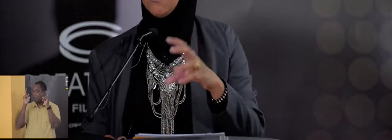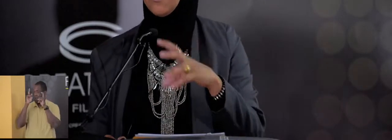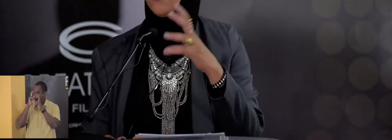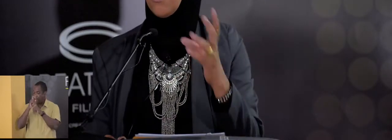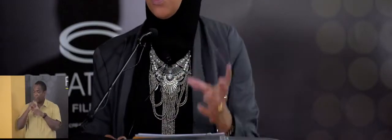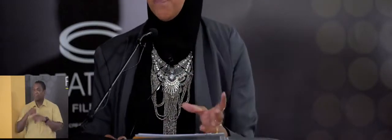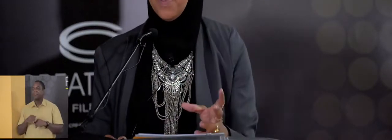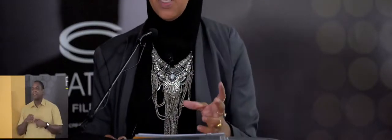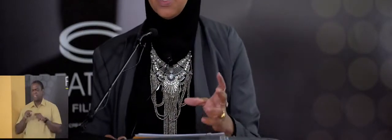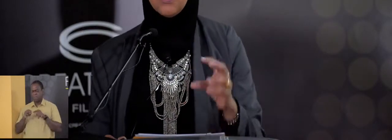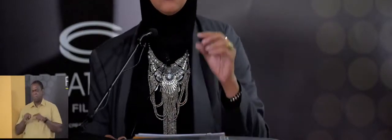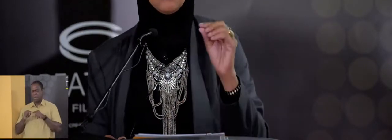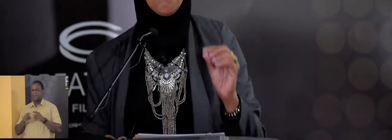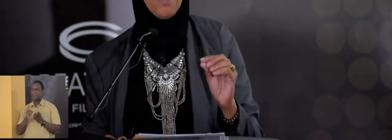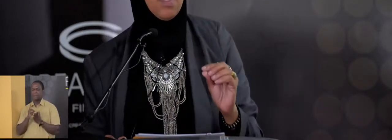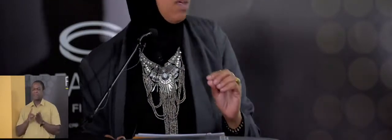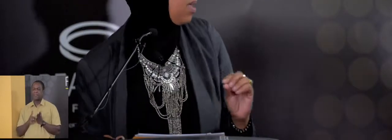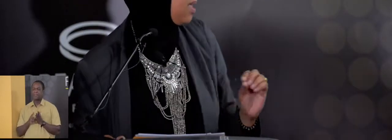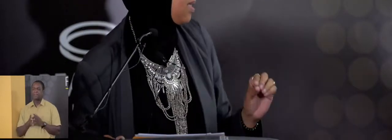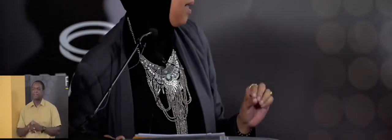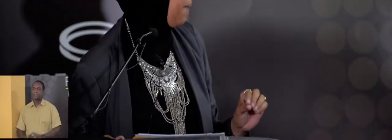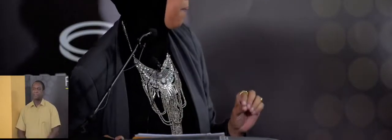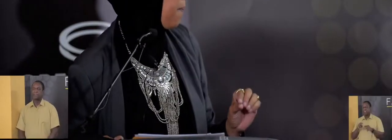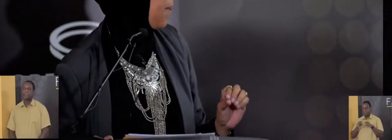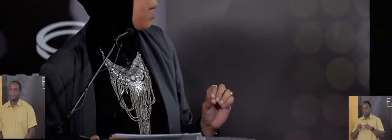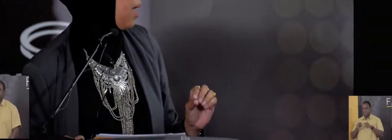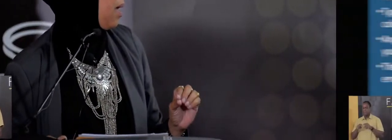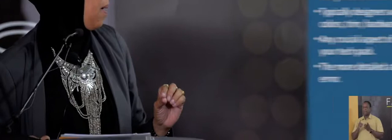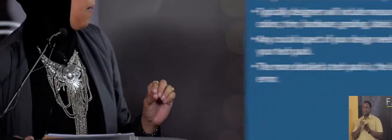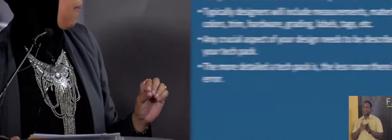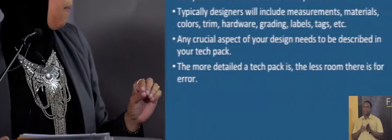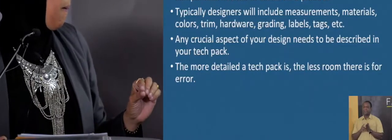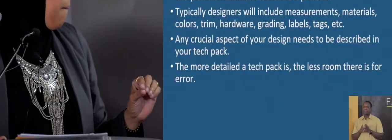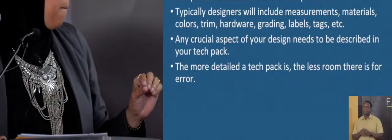will be a little bit more complicated depending on the design.